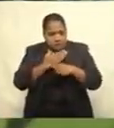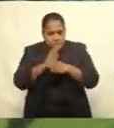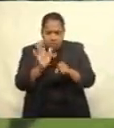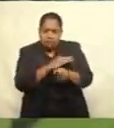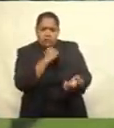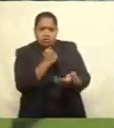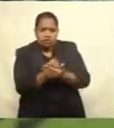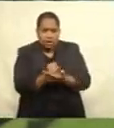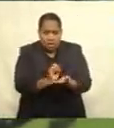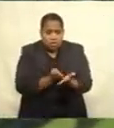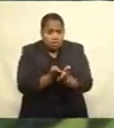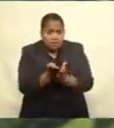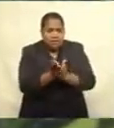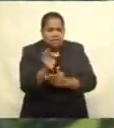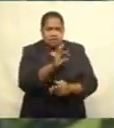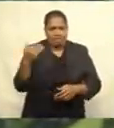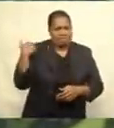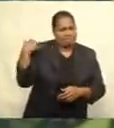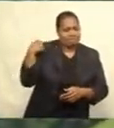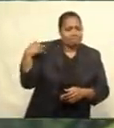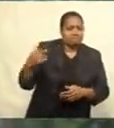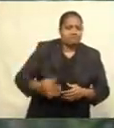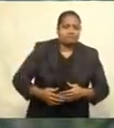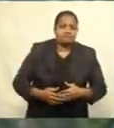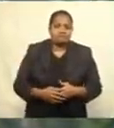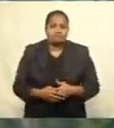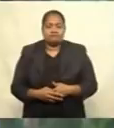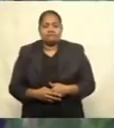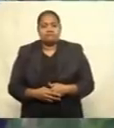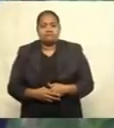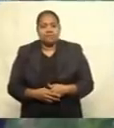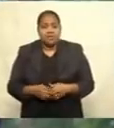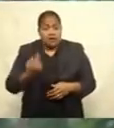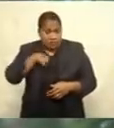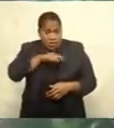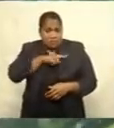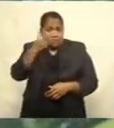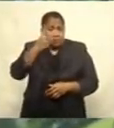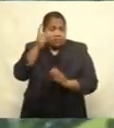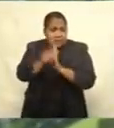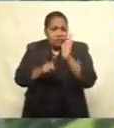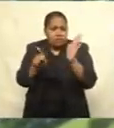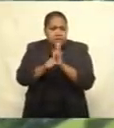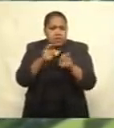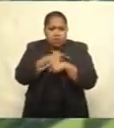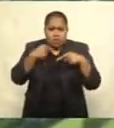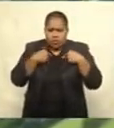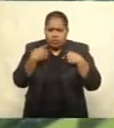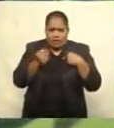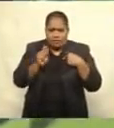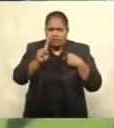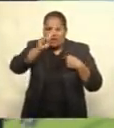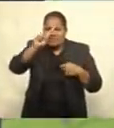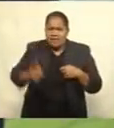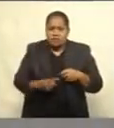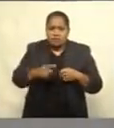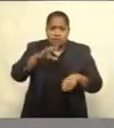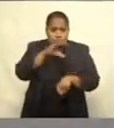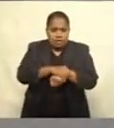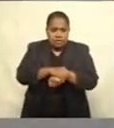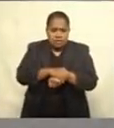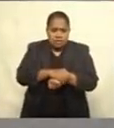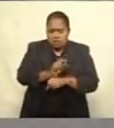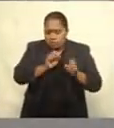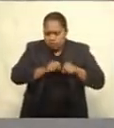their service are not disrupted. Within our 12 hours, we almost have 1,000 police officers that are already across